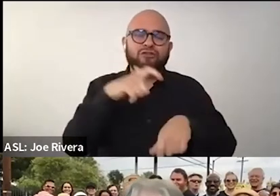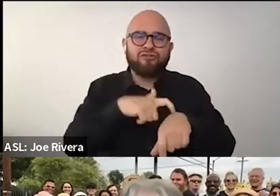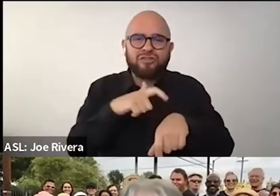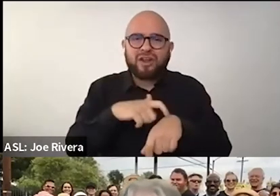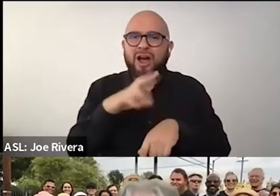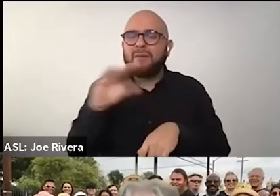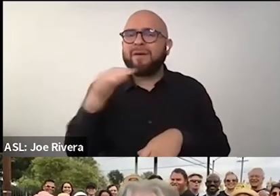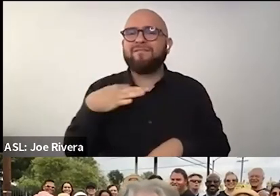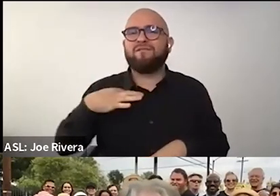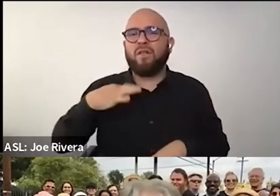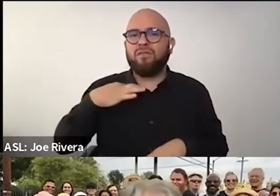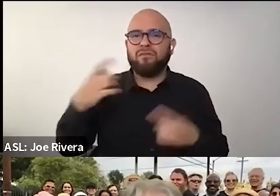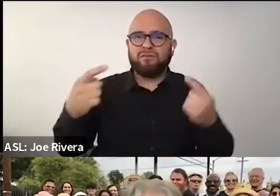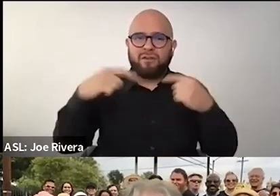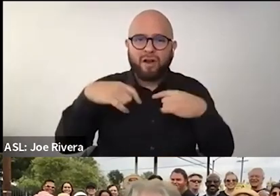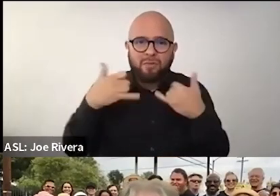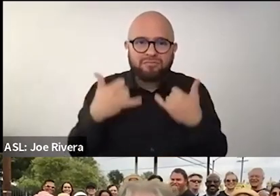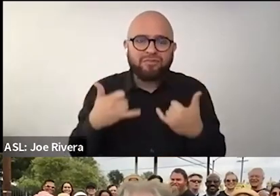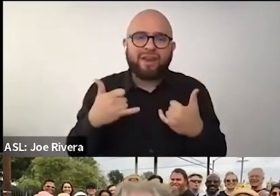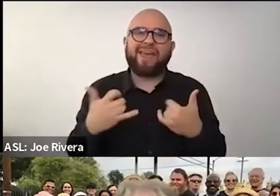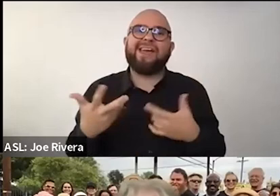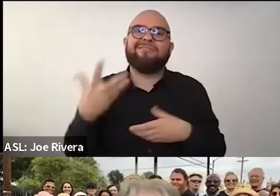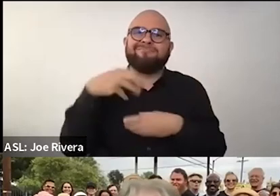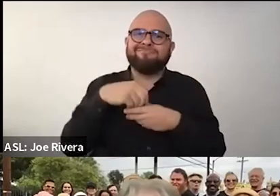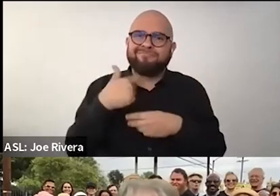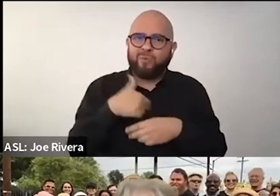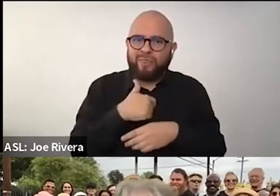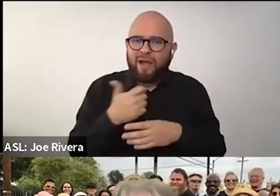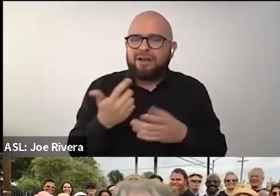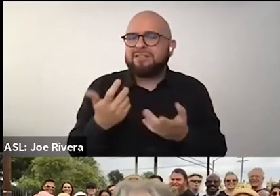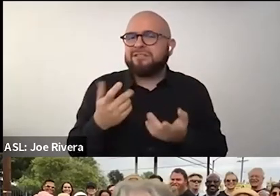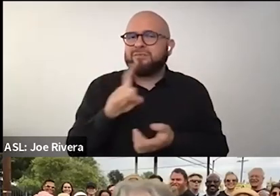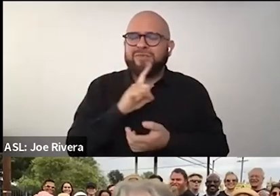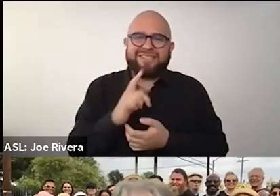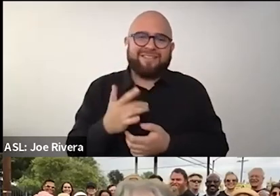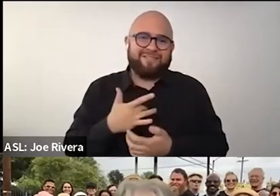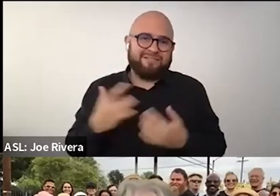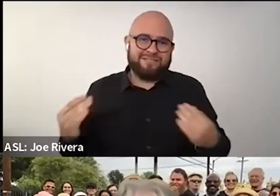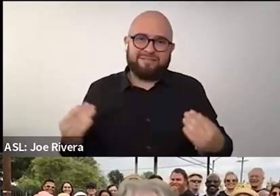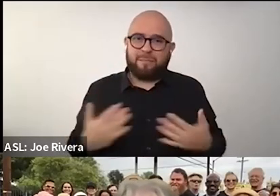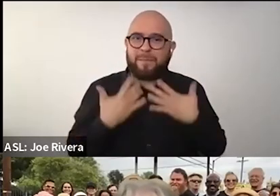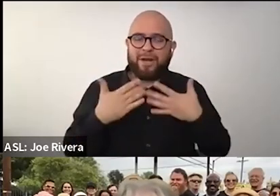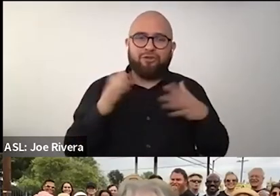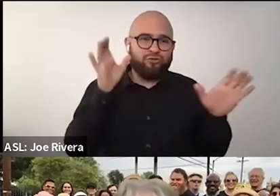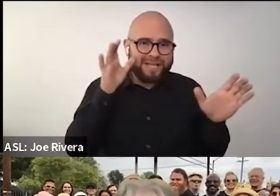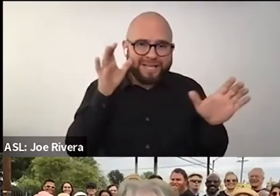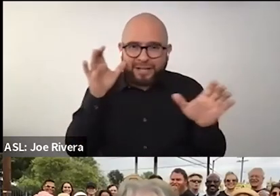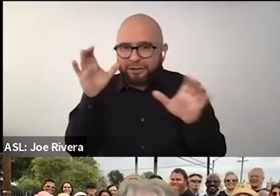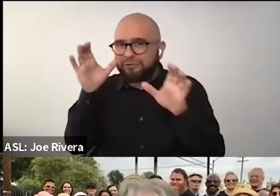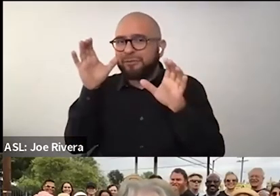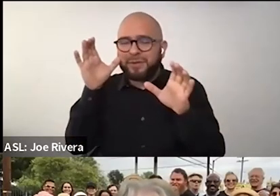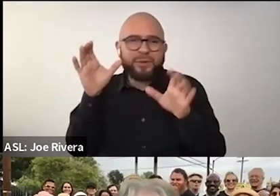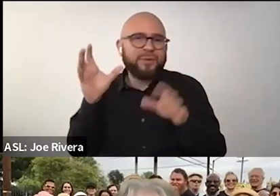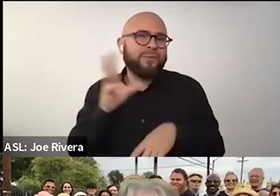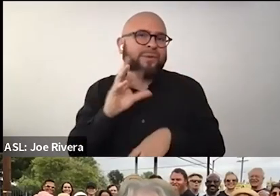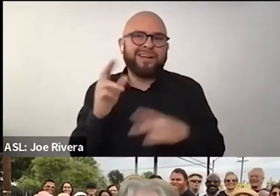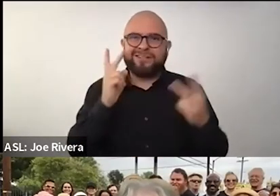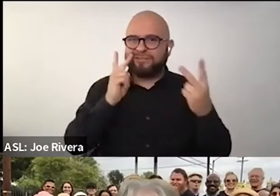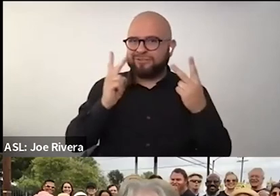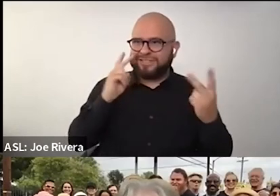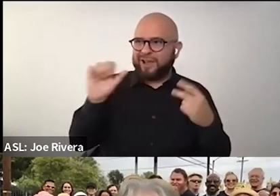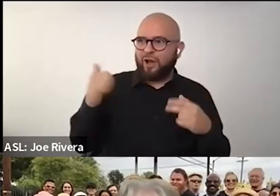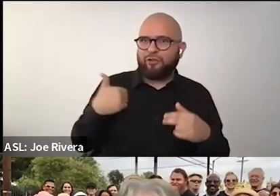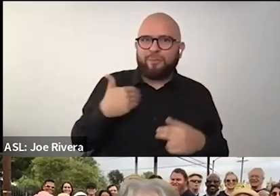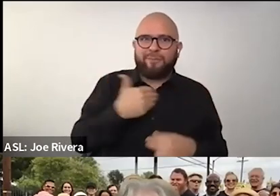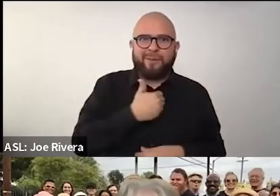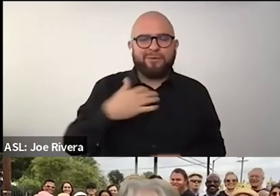it's very inspiring to hear from all of you. And like Mike was saying, just to see fellow members who are volunteering their time for the betterment of